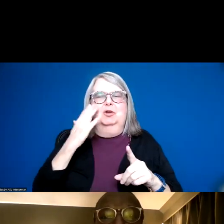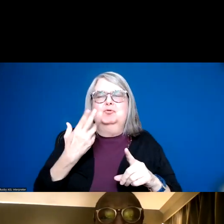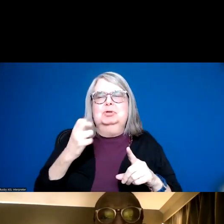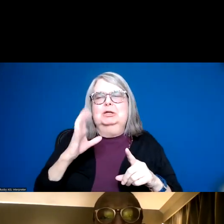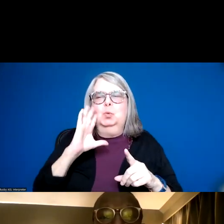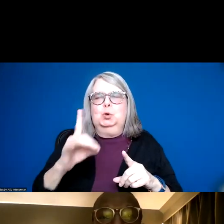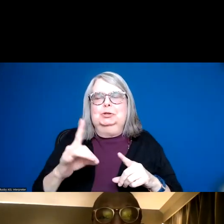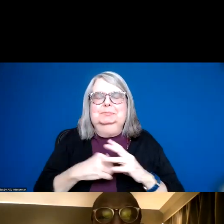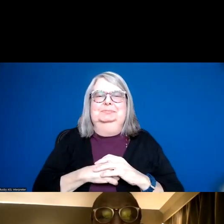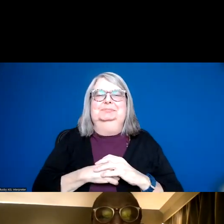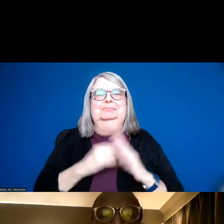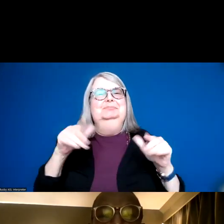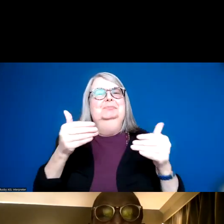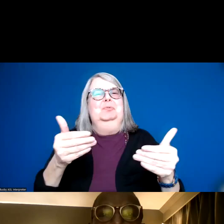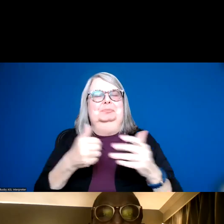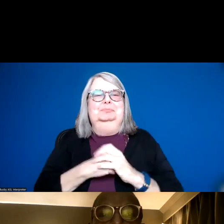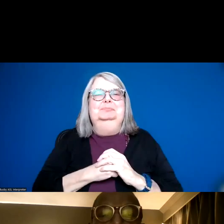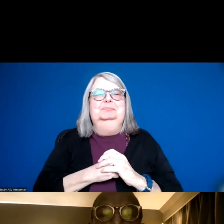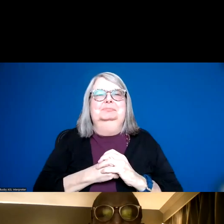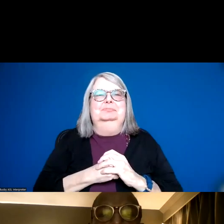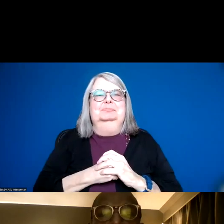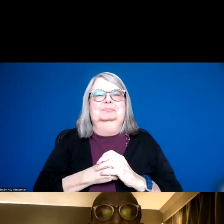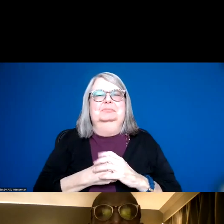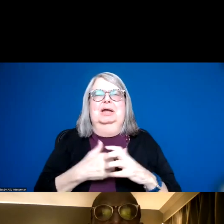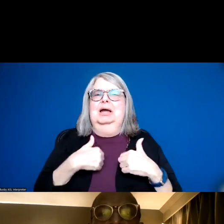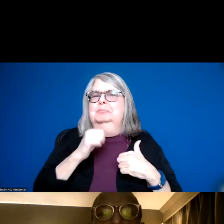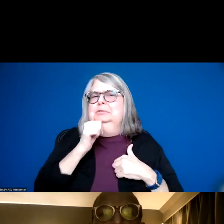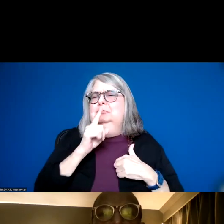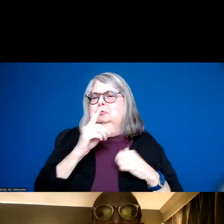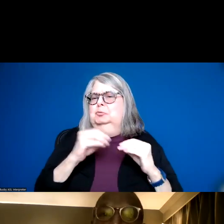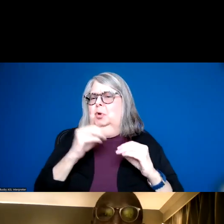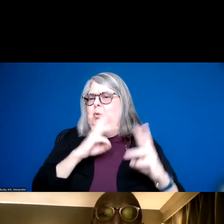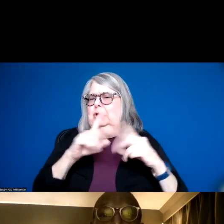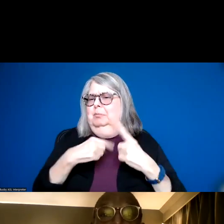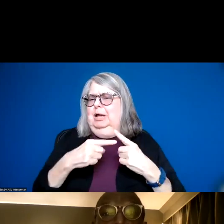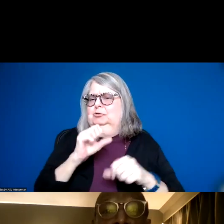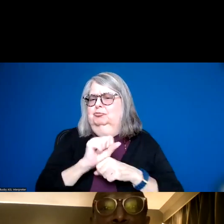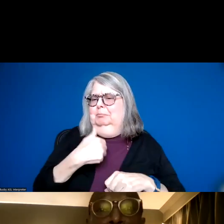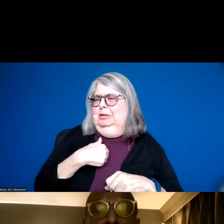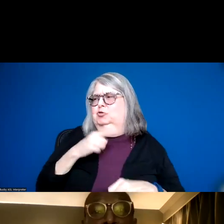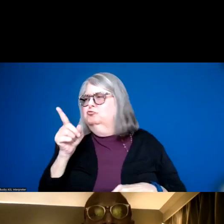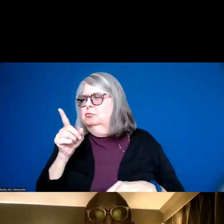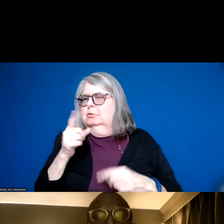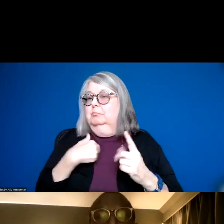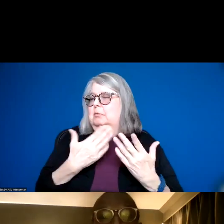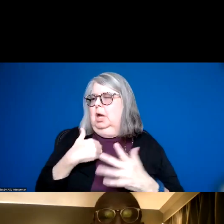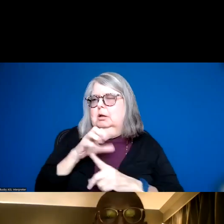But anyway, go ahead, sir. Yeah, I'm not sure who should be more worried about a job, though, me or you. He may be gunning for your job.